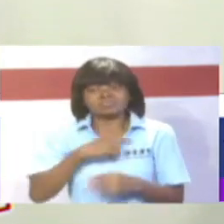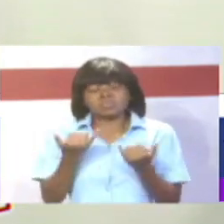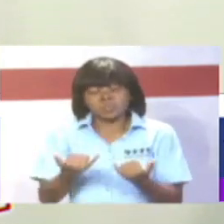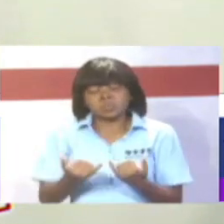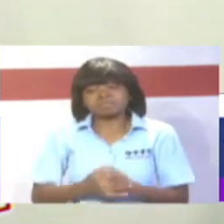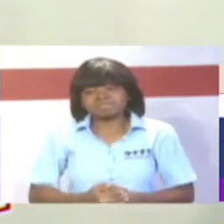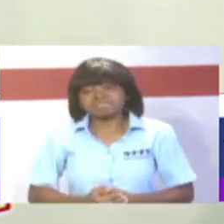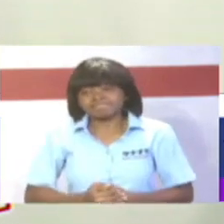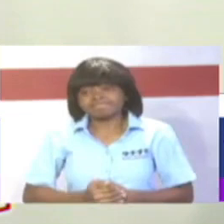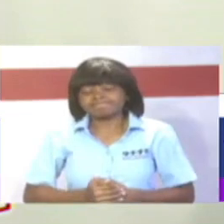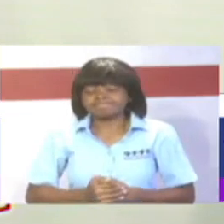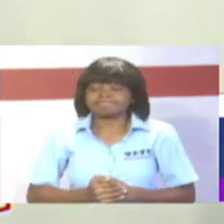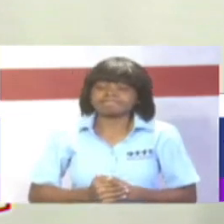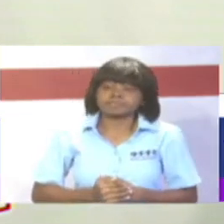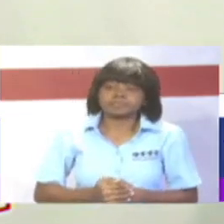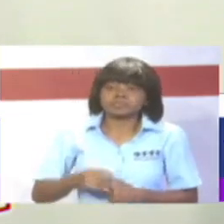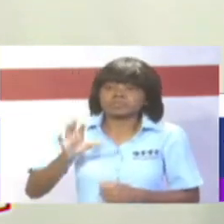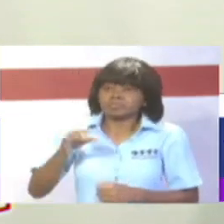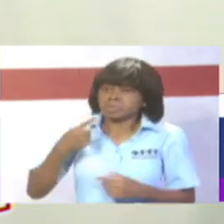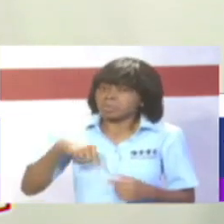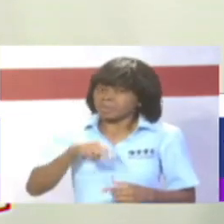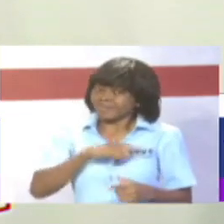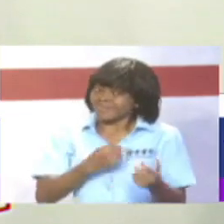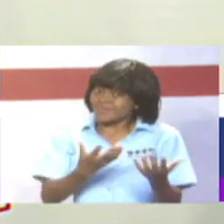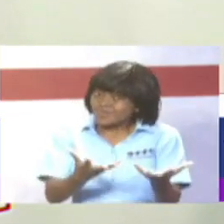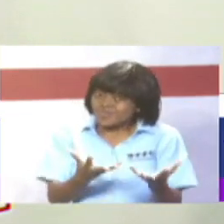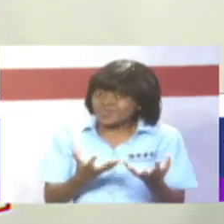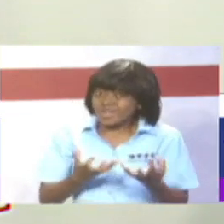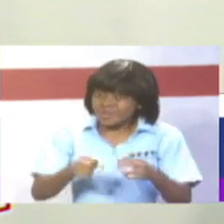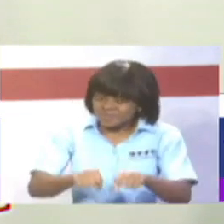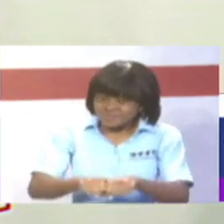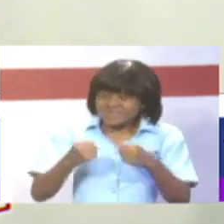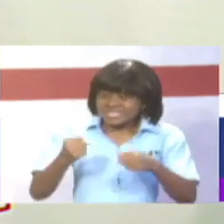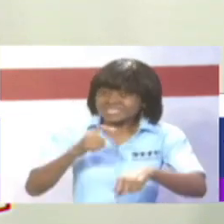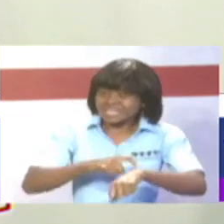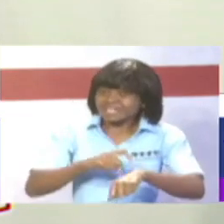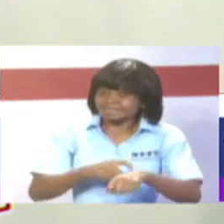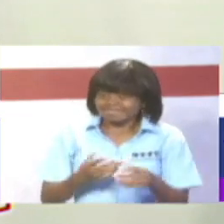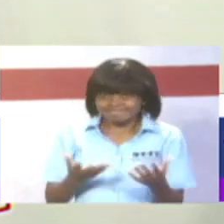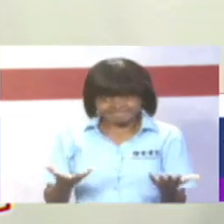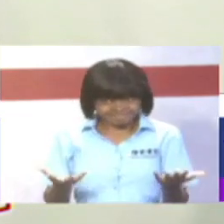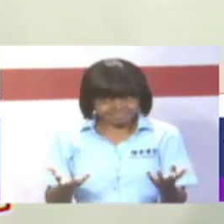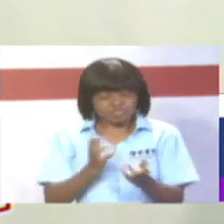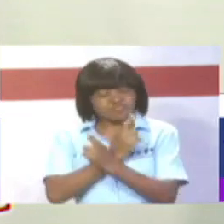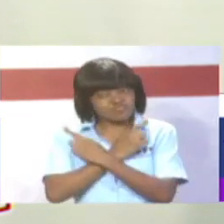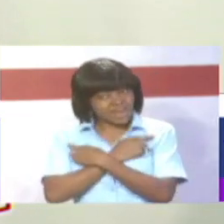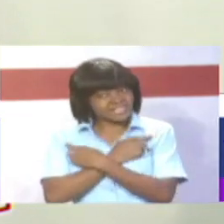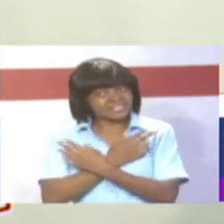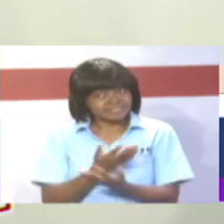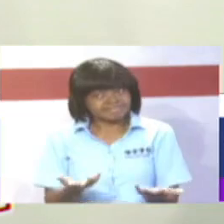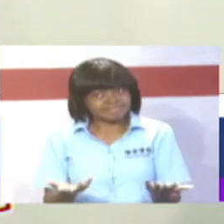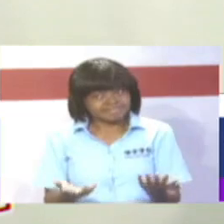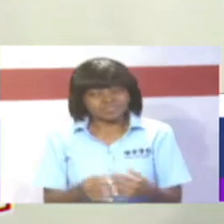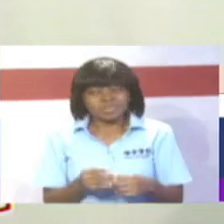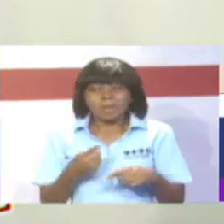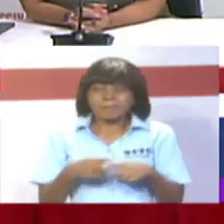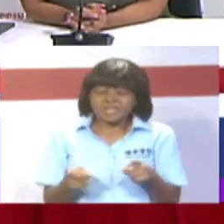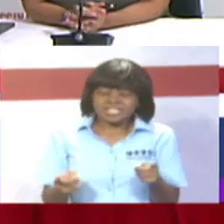We would like to have a break, but yeah, they are there for us, and we appreciate that.